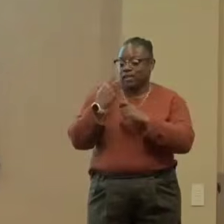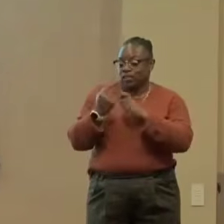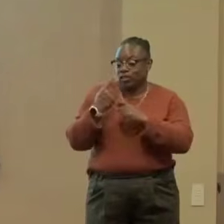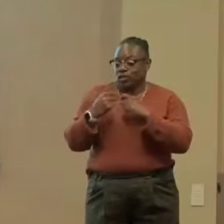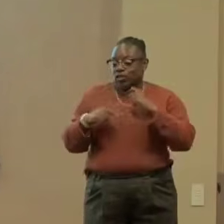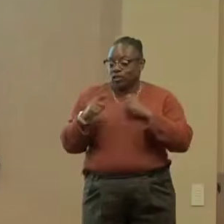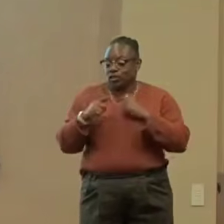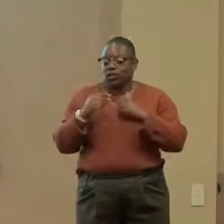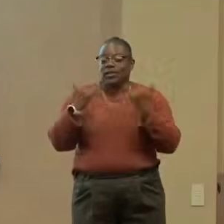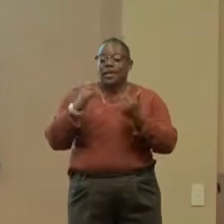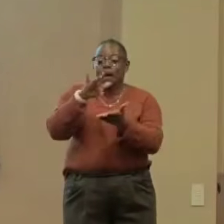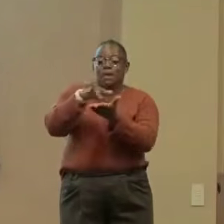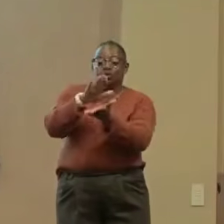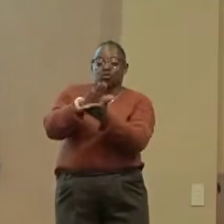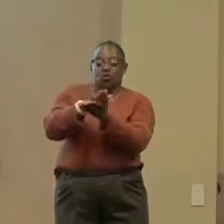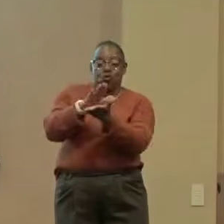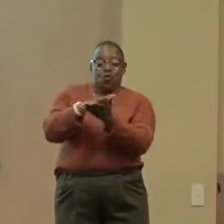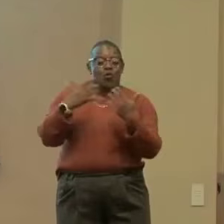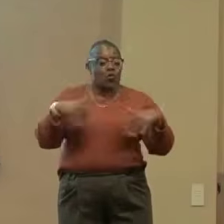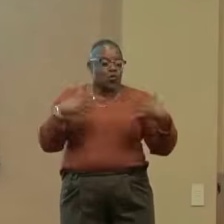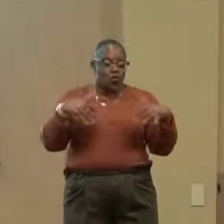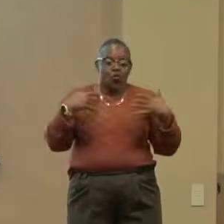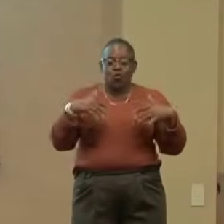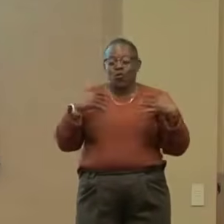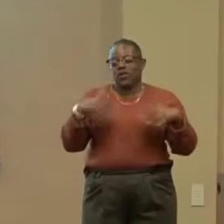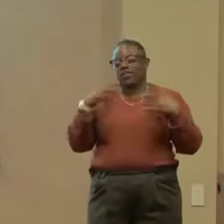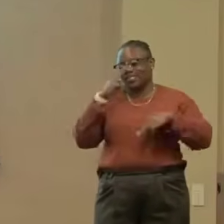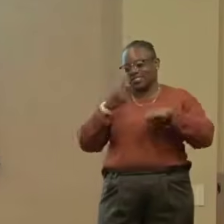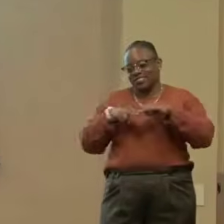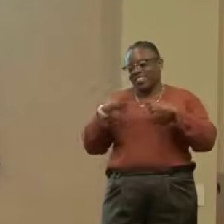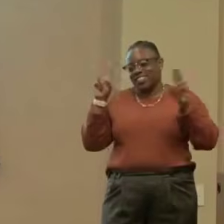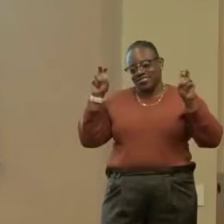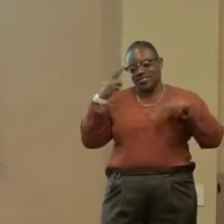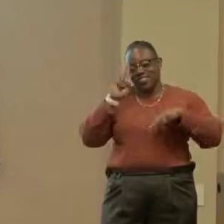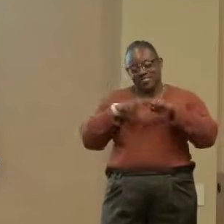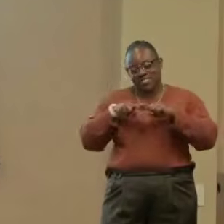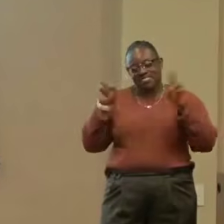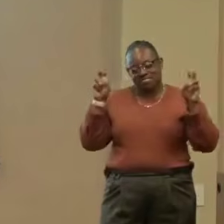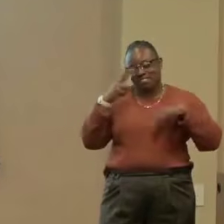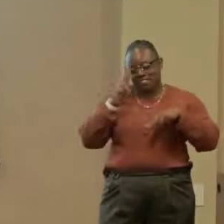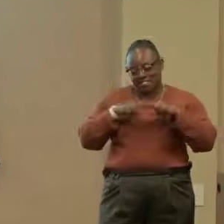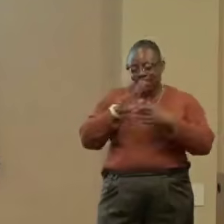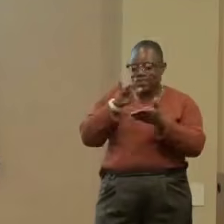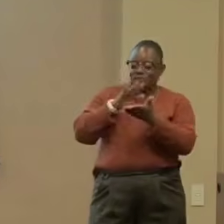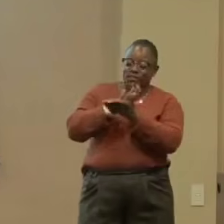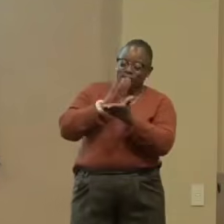worked with now middle schoolers. So that's already fun. And I work with disabled,